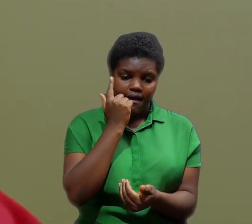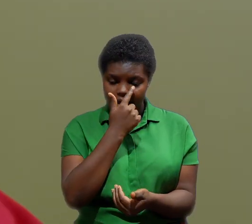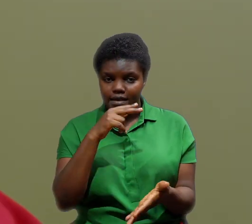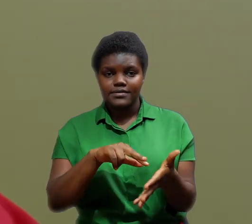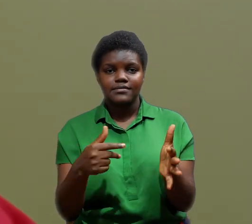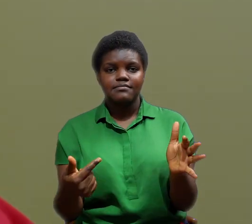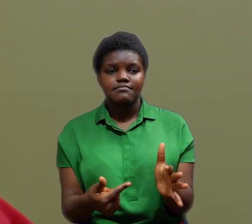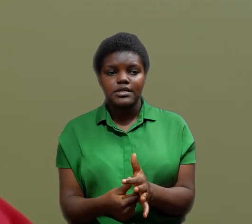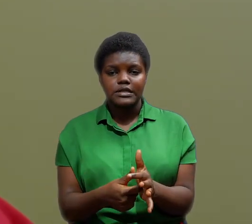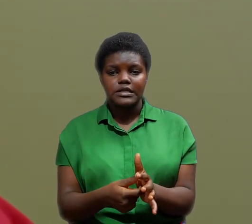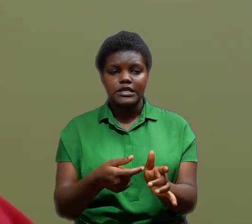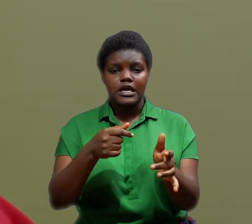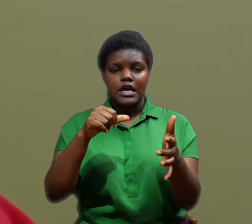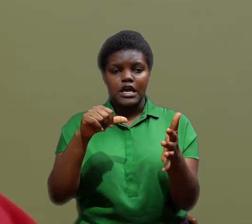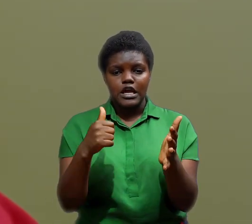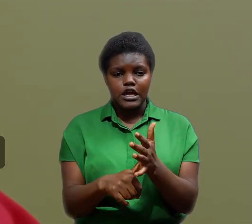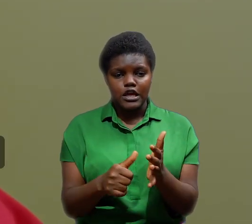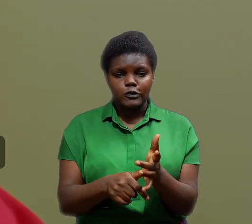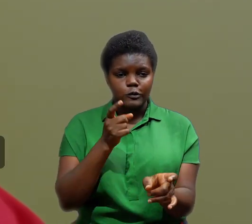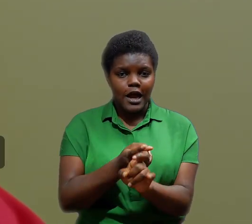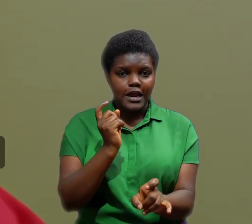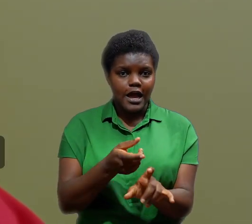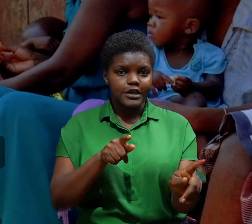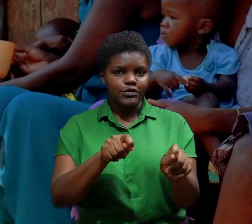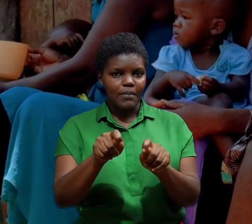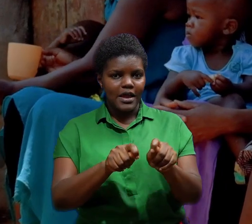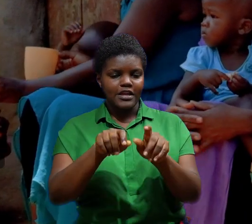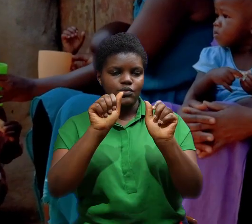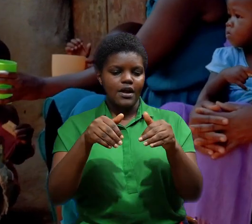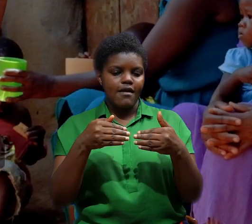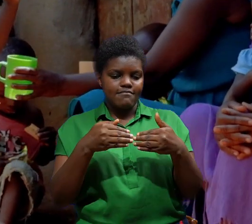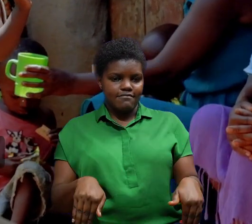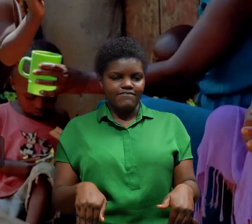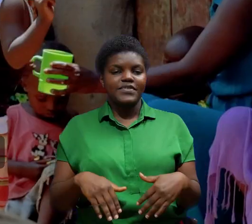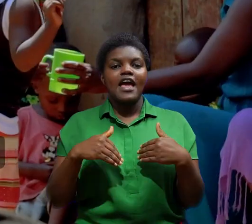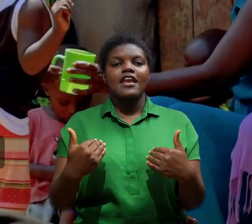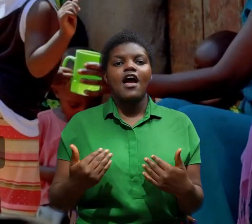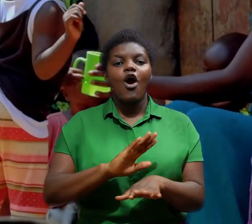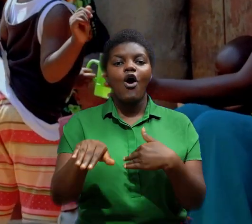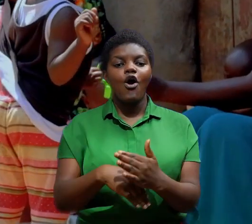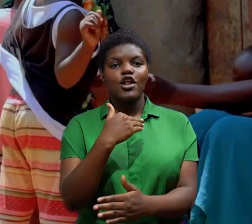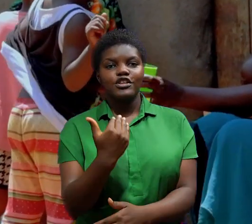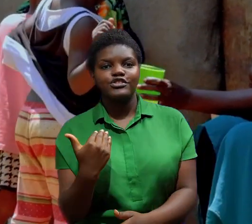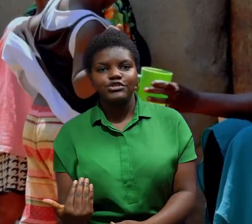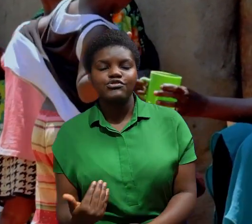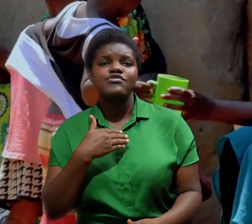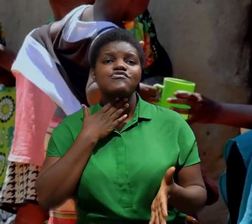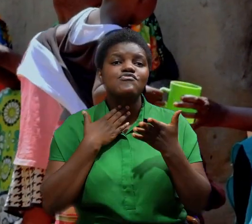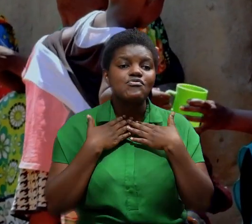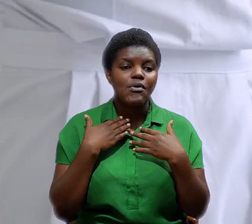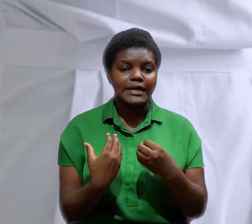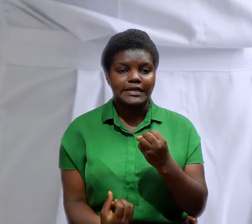will in a way be eliminated. Every child deserves a chance to see a bright future.